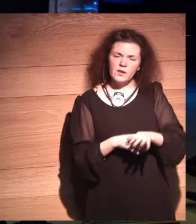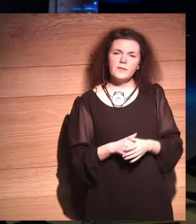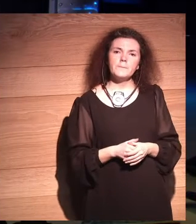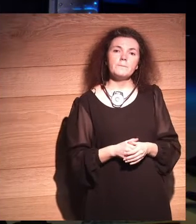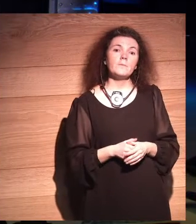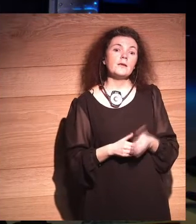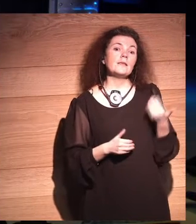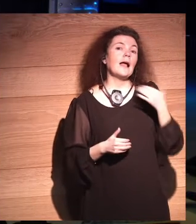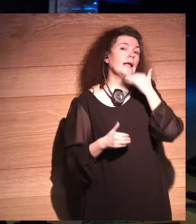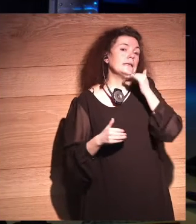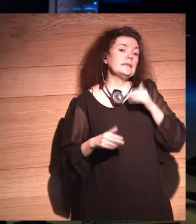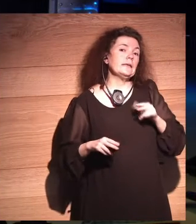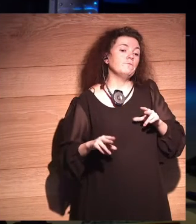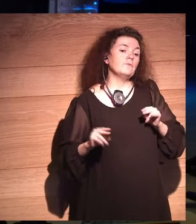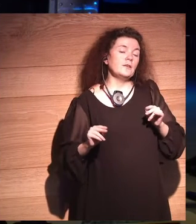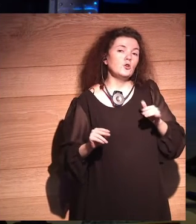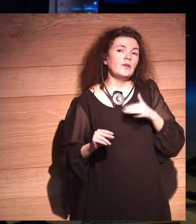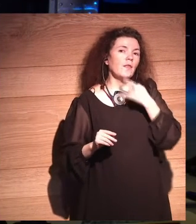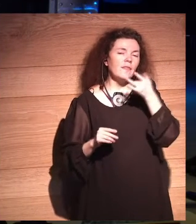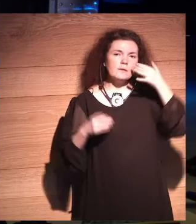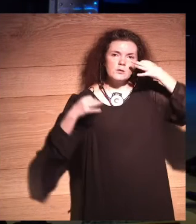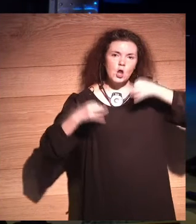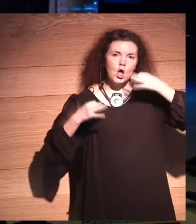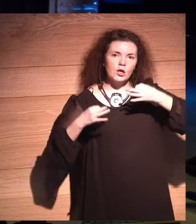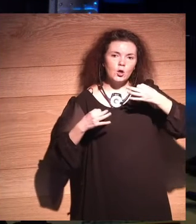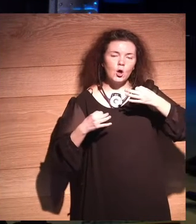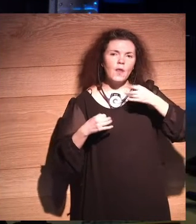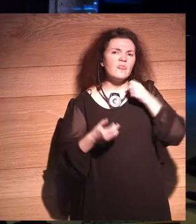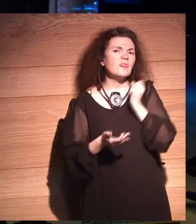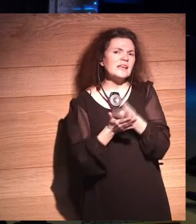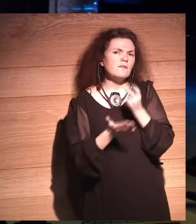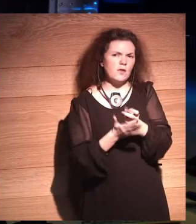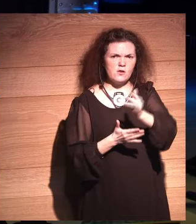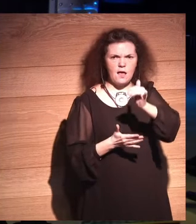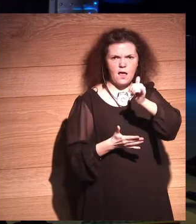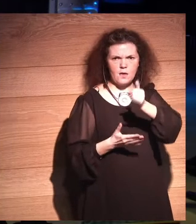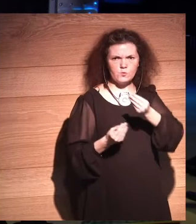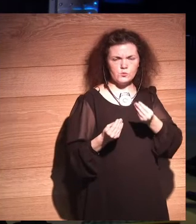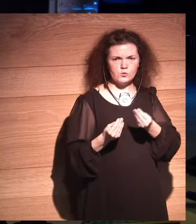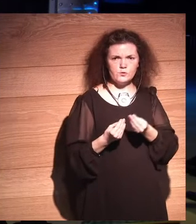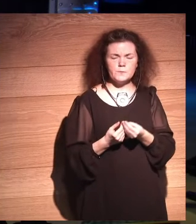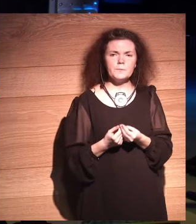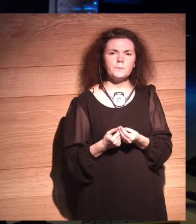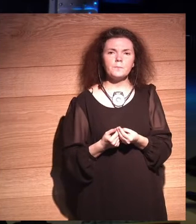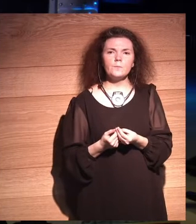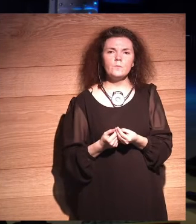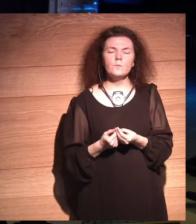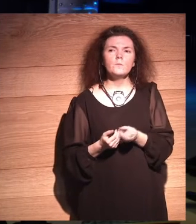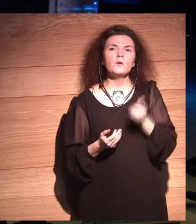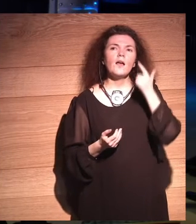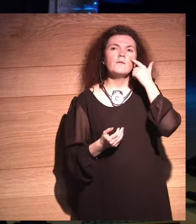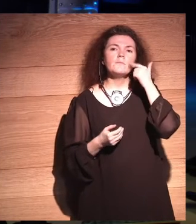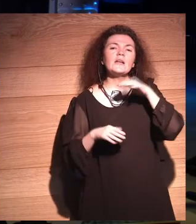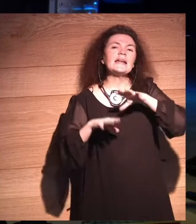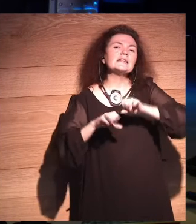of challenges. And you're going to ask me in a minute about Cambridge Analytica, so I'll save that for the Q&A, because I find